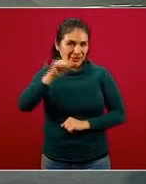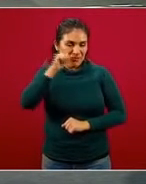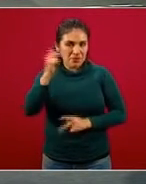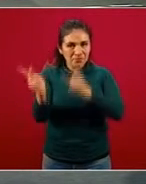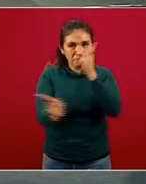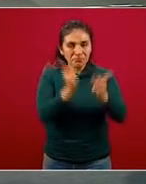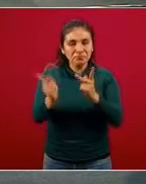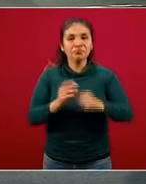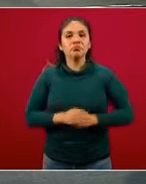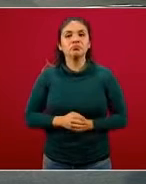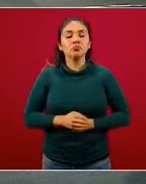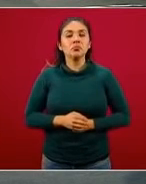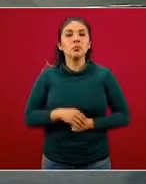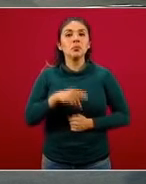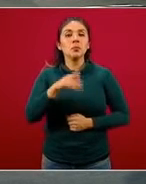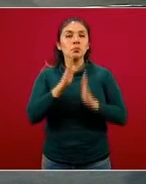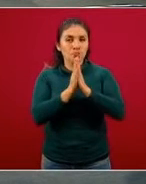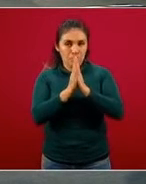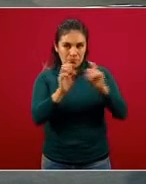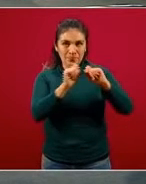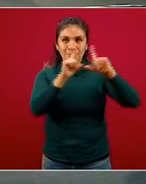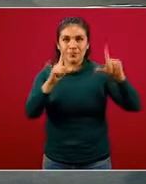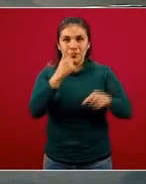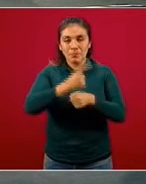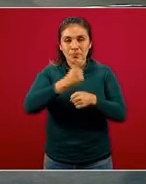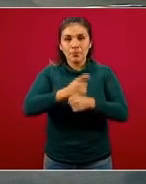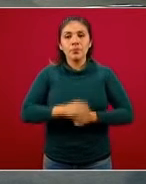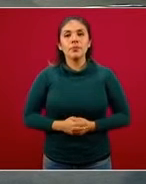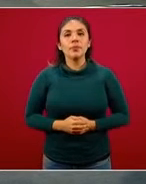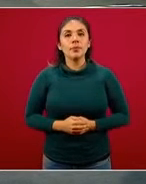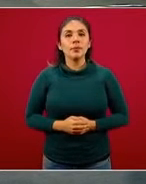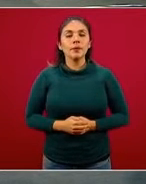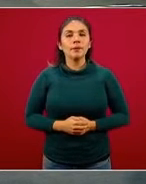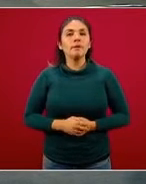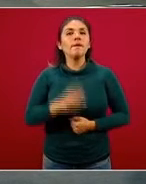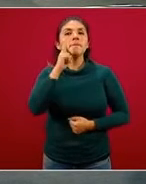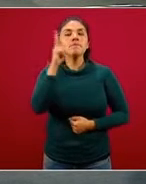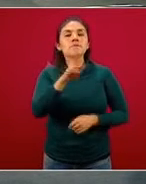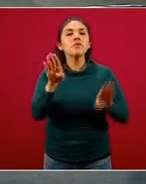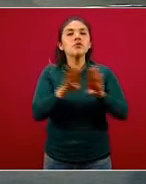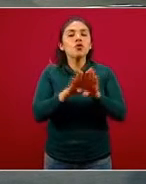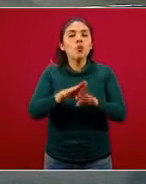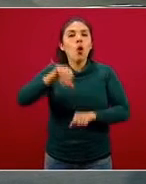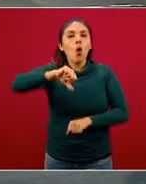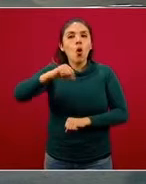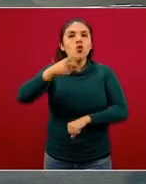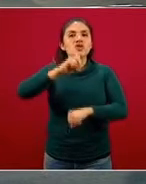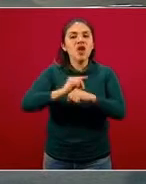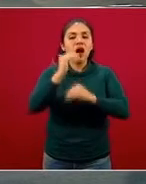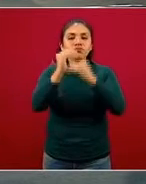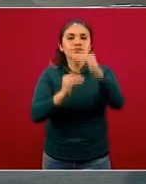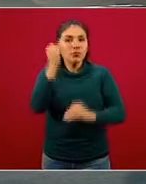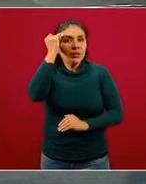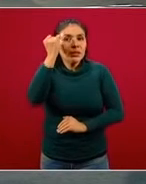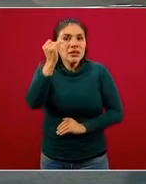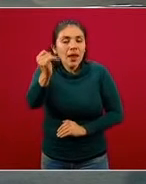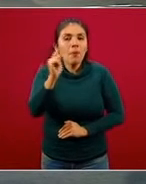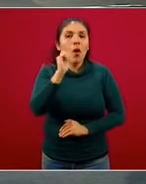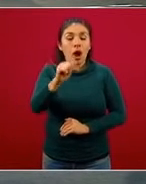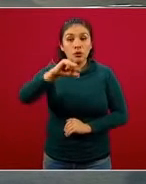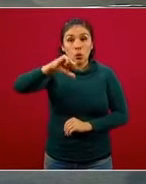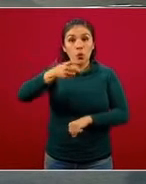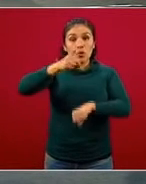national context regarding the pandemic we are currently facing. First of all, let's look